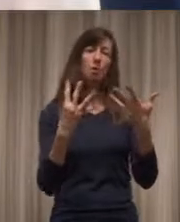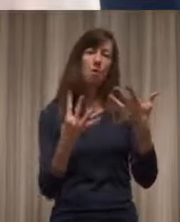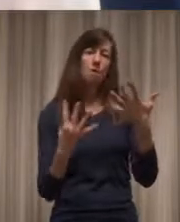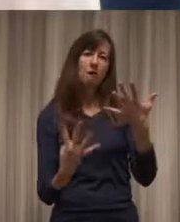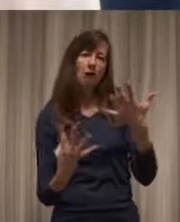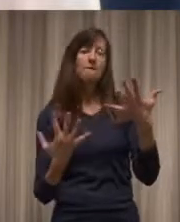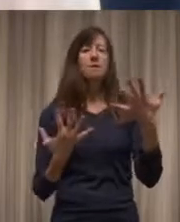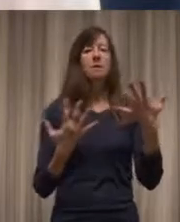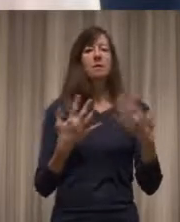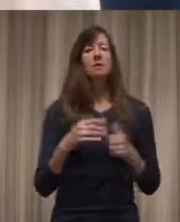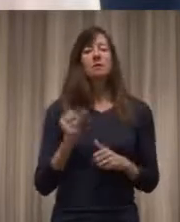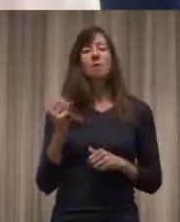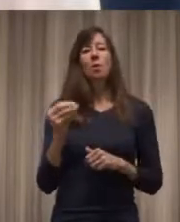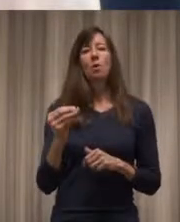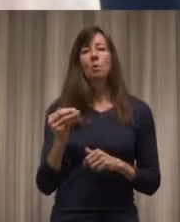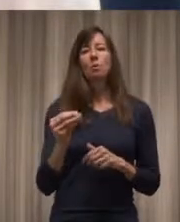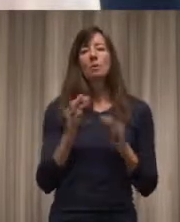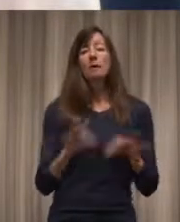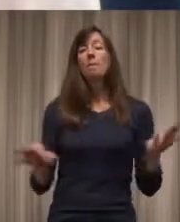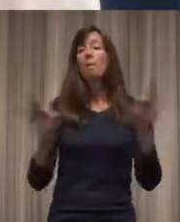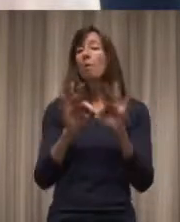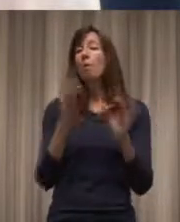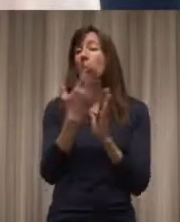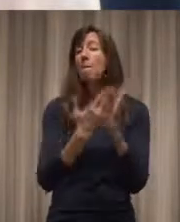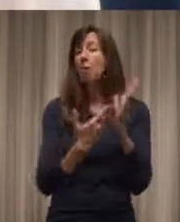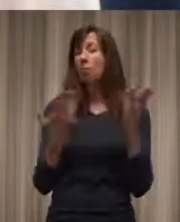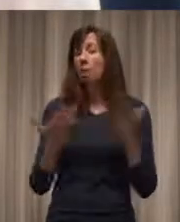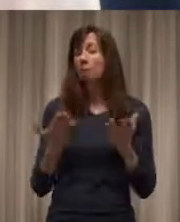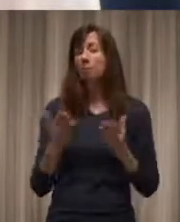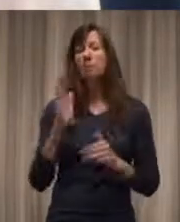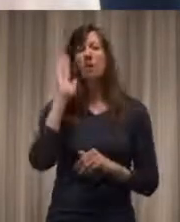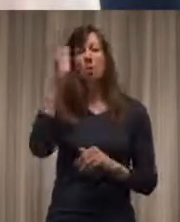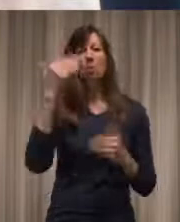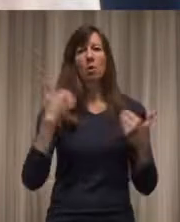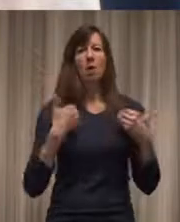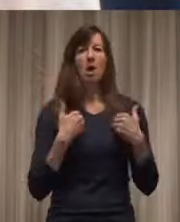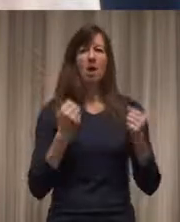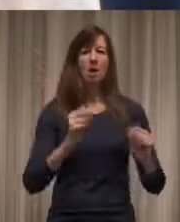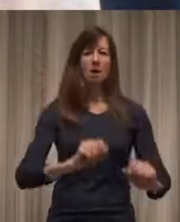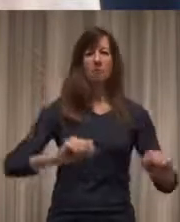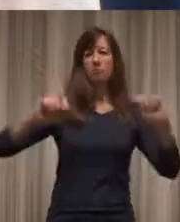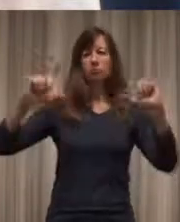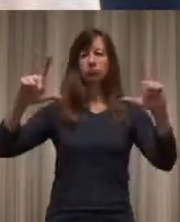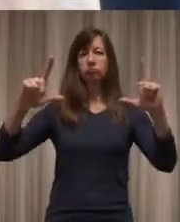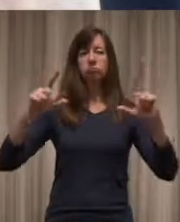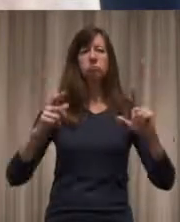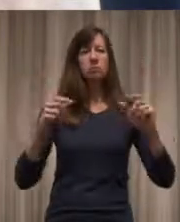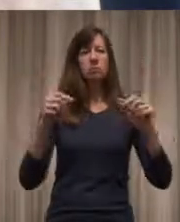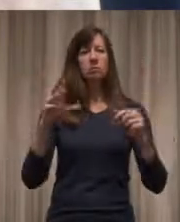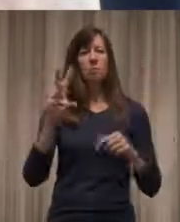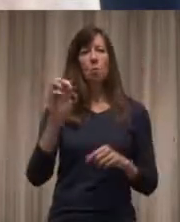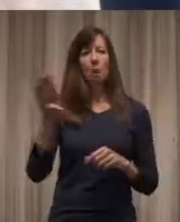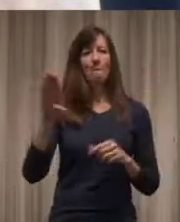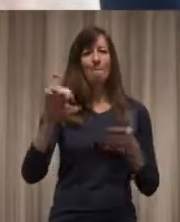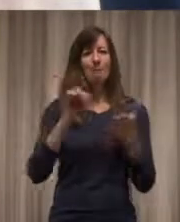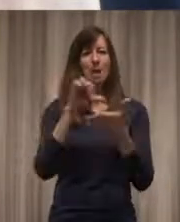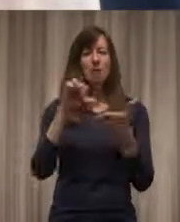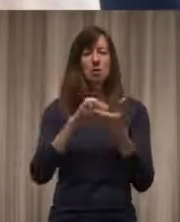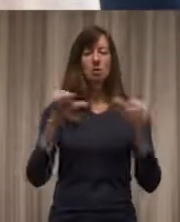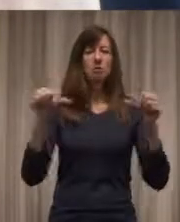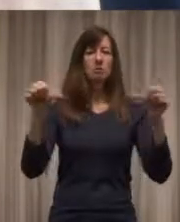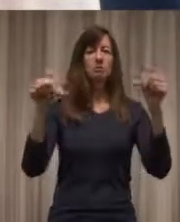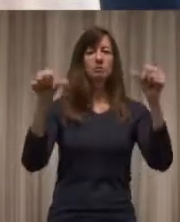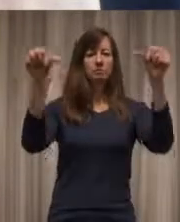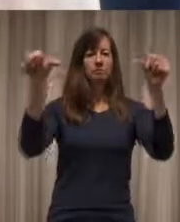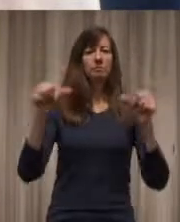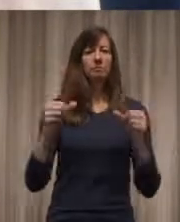coming days, we will launch a county page that will have more detail on these phases, and that to know that each week and even each